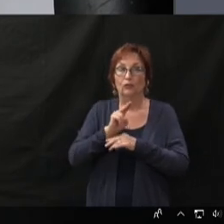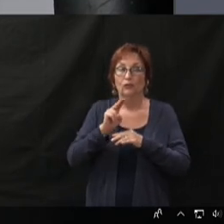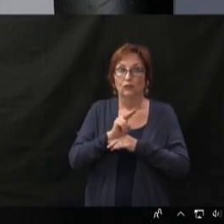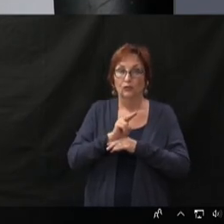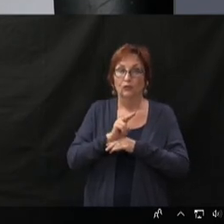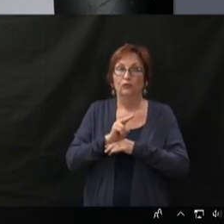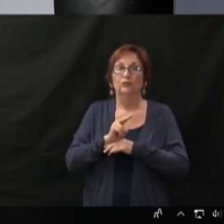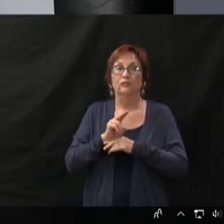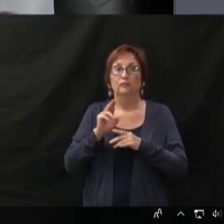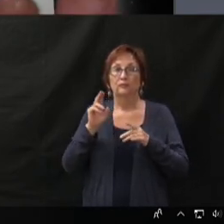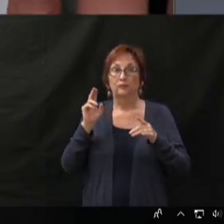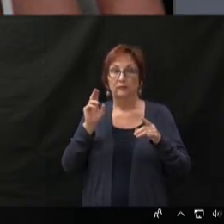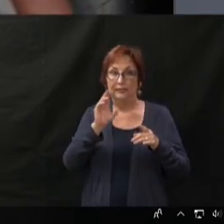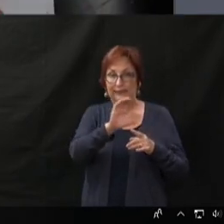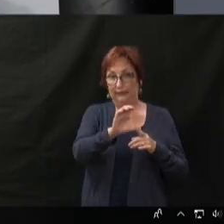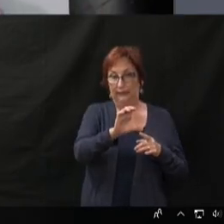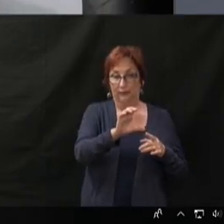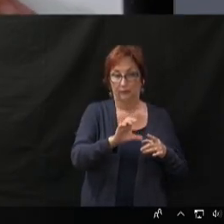So,